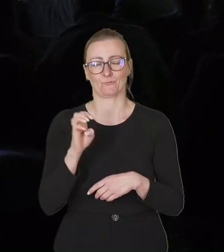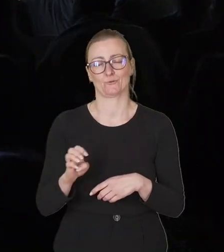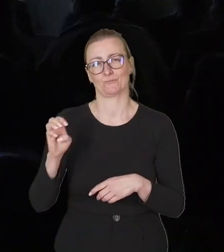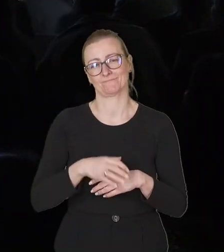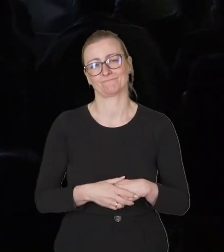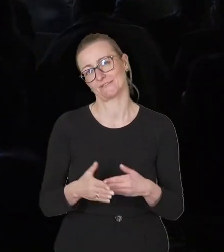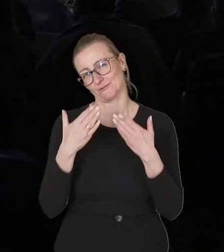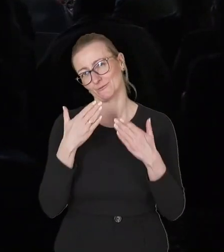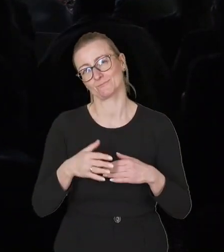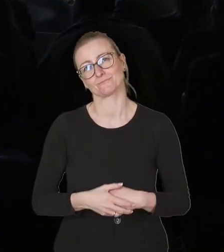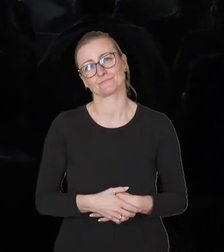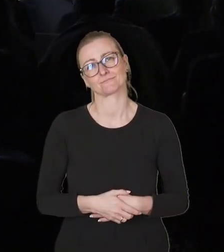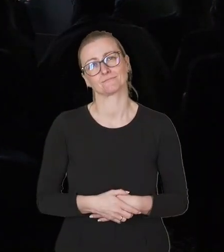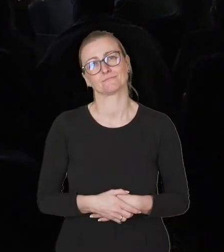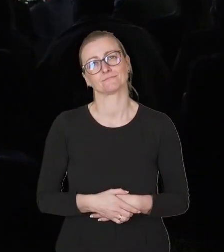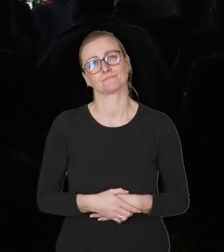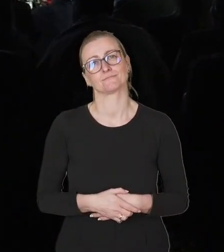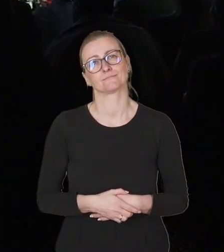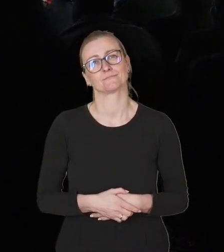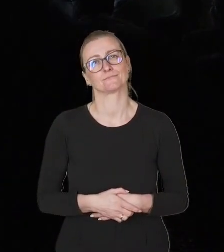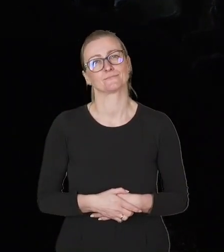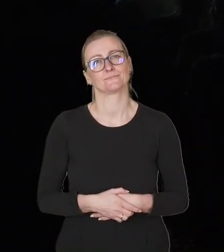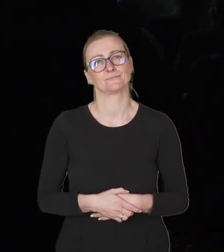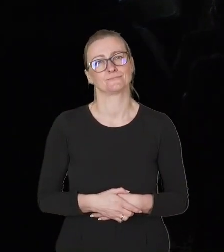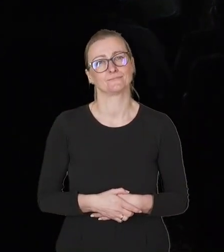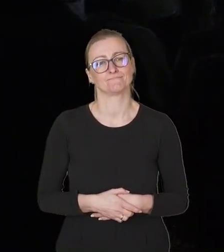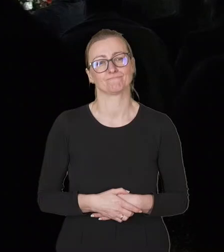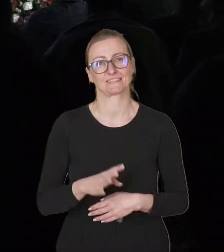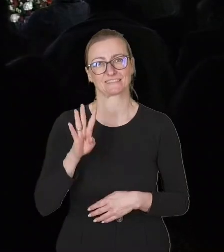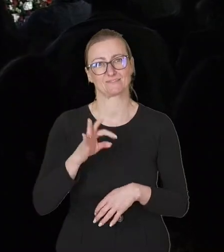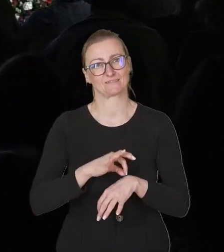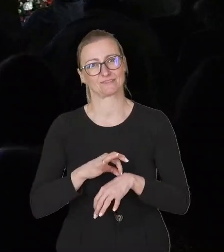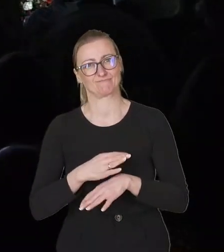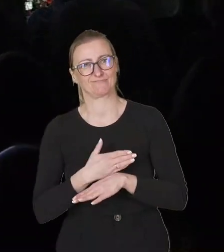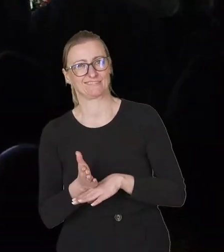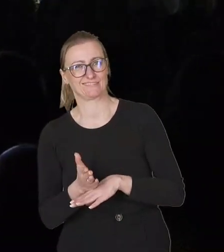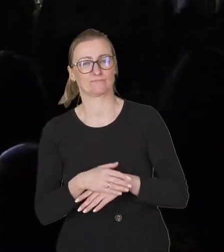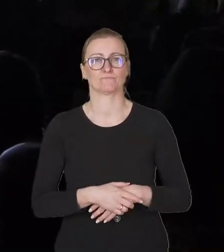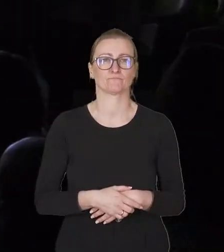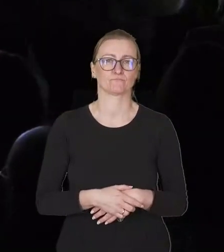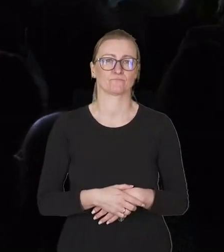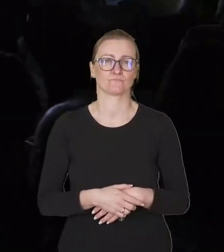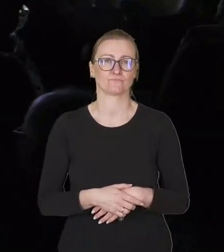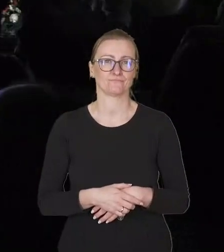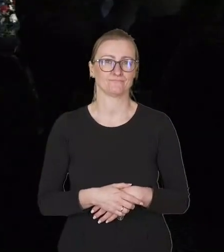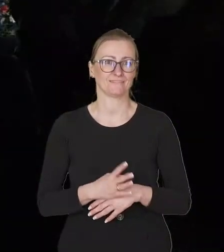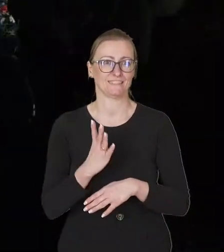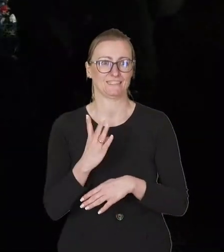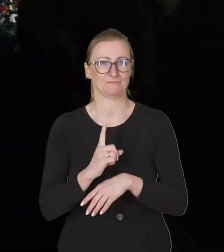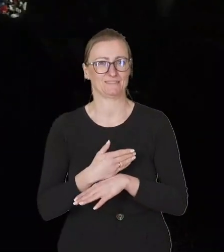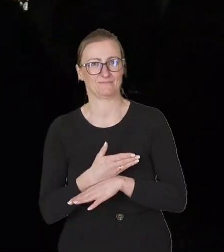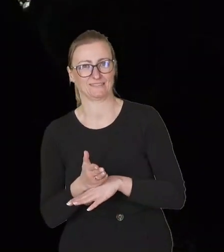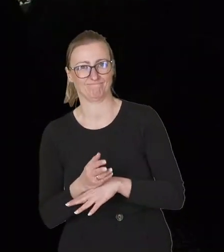4 minutes later, and we finished 4 minutes later. We're just in time. Thank you. Enjoy the evening. Enjoy the